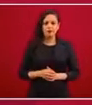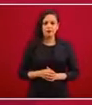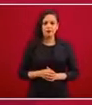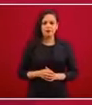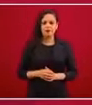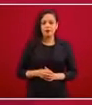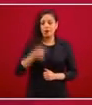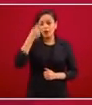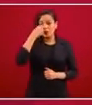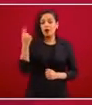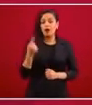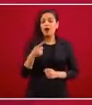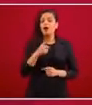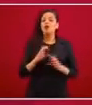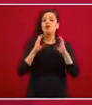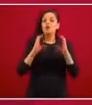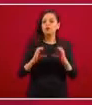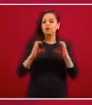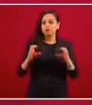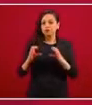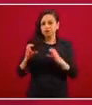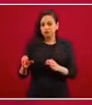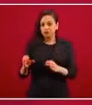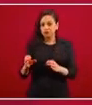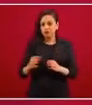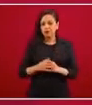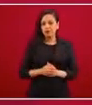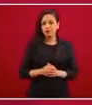of complications for this epidemic.